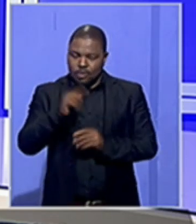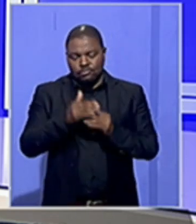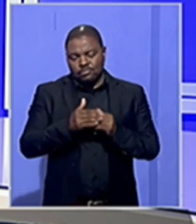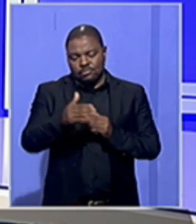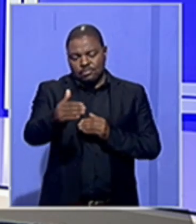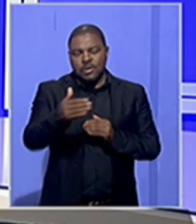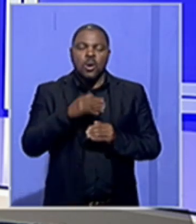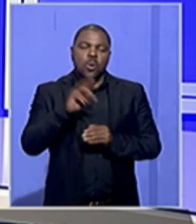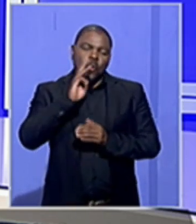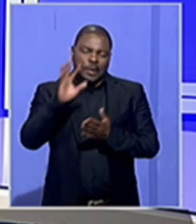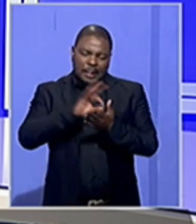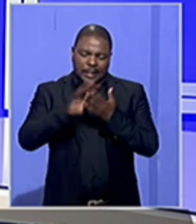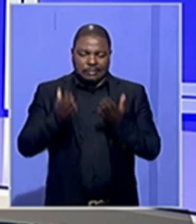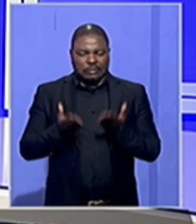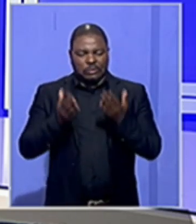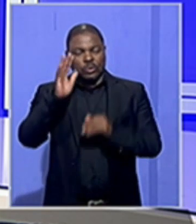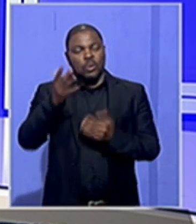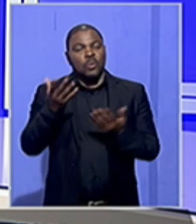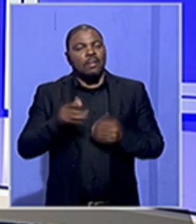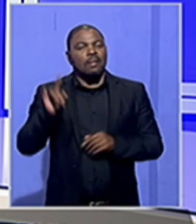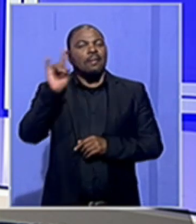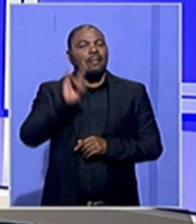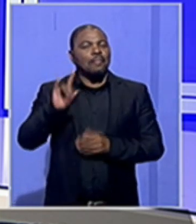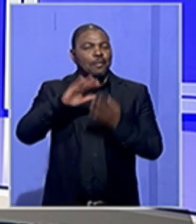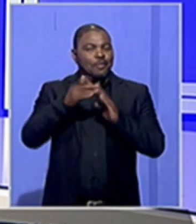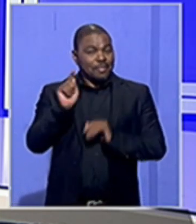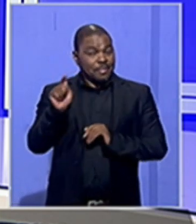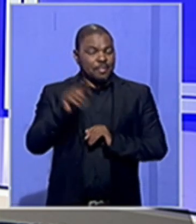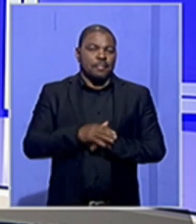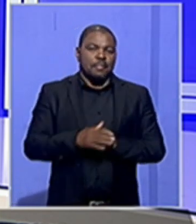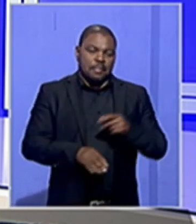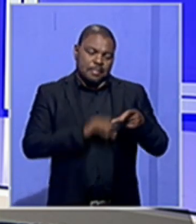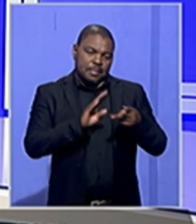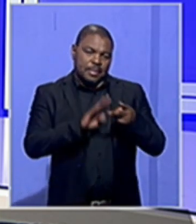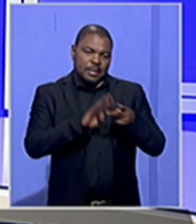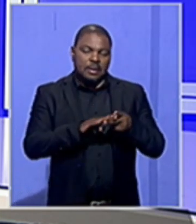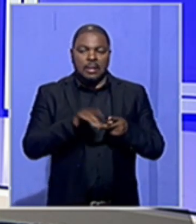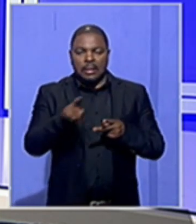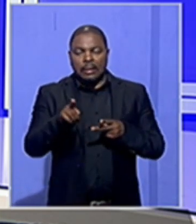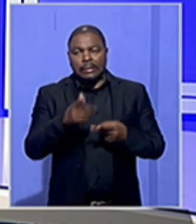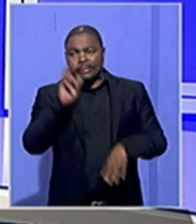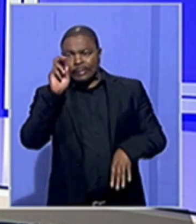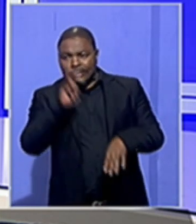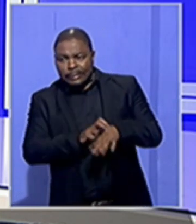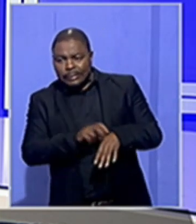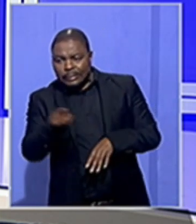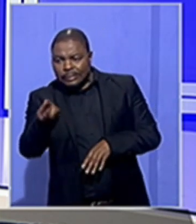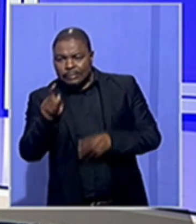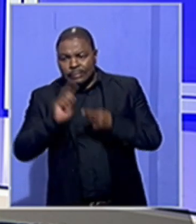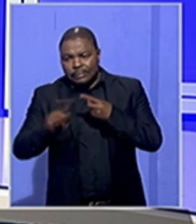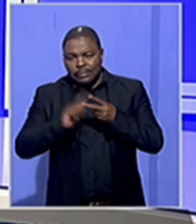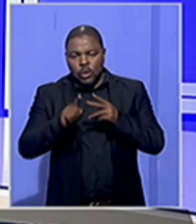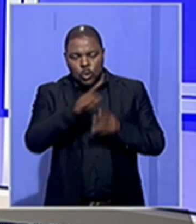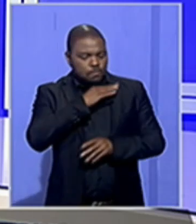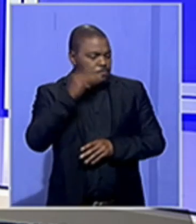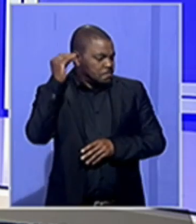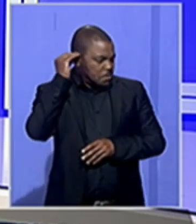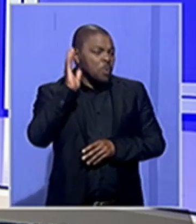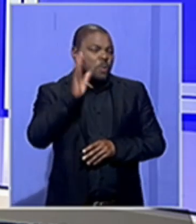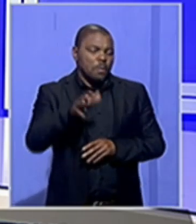ya metsi a phepa go baagi ba Hammanskraal ga mmogo le go sekegela ditlhokwa tsa baagi ba masepala wa Tshwane